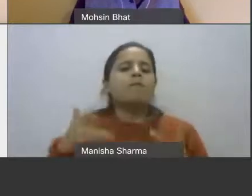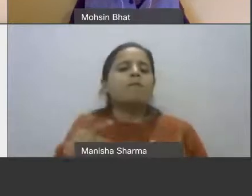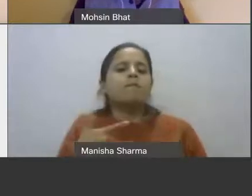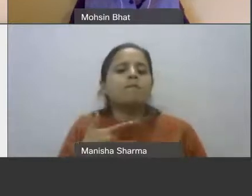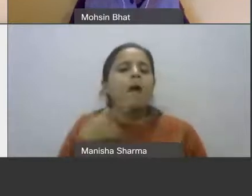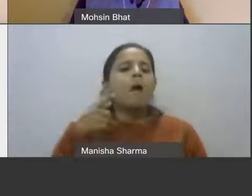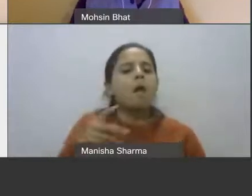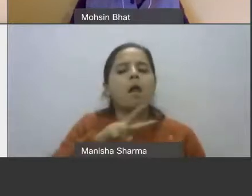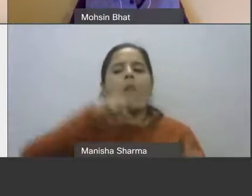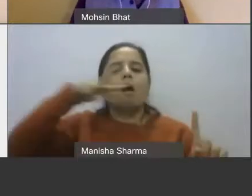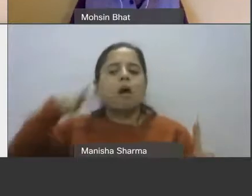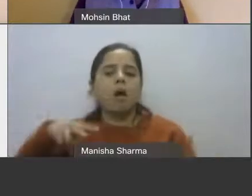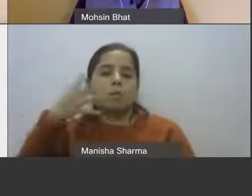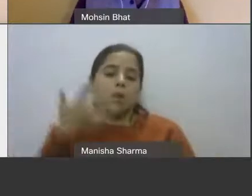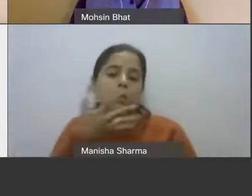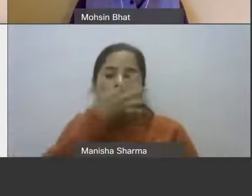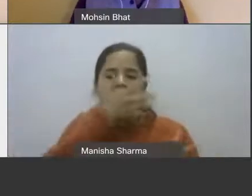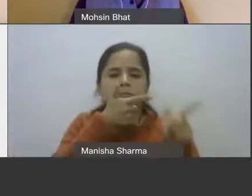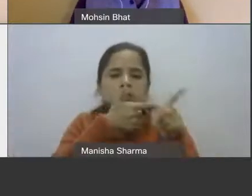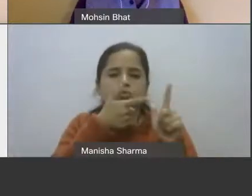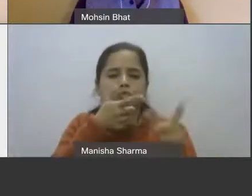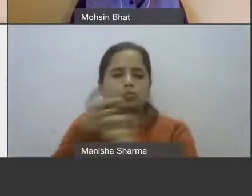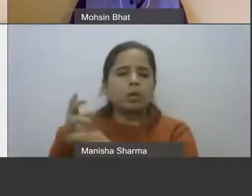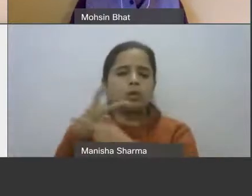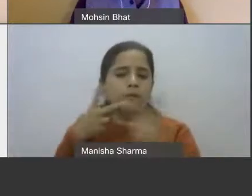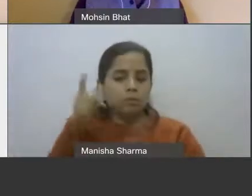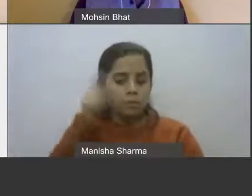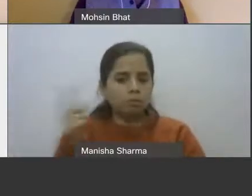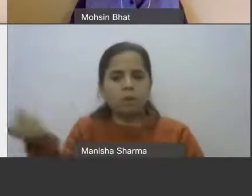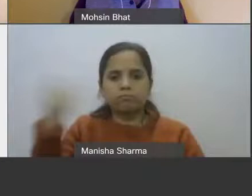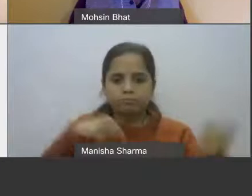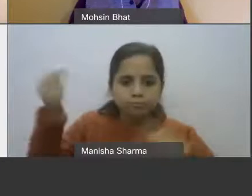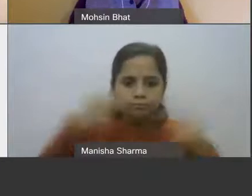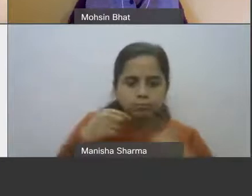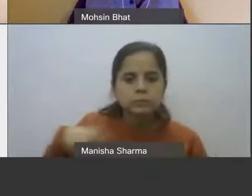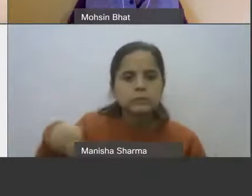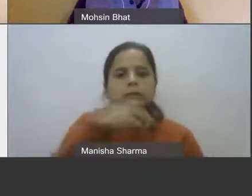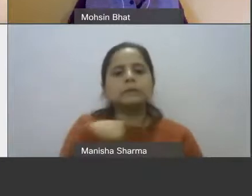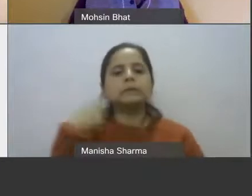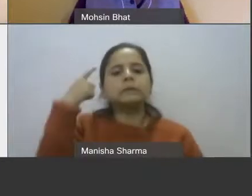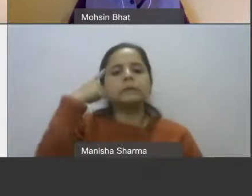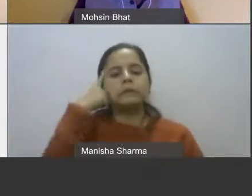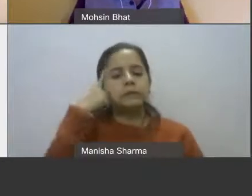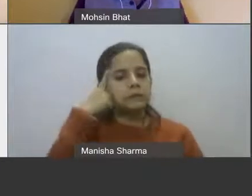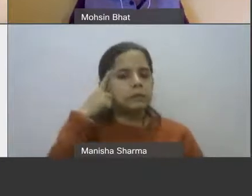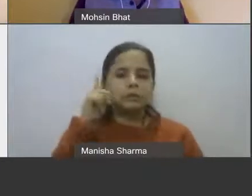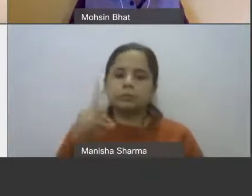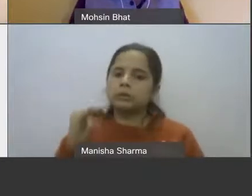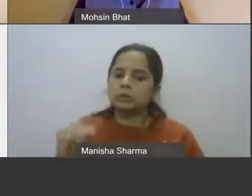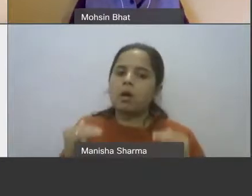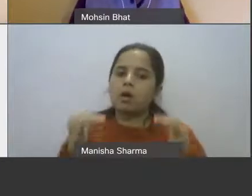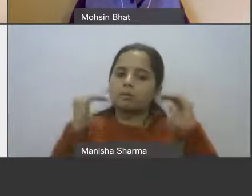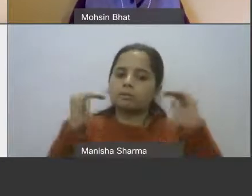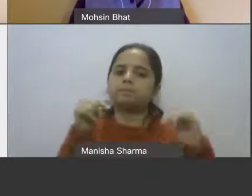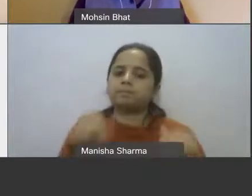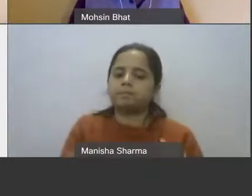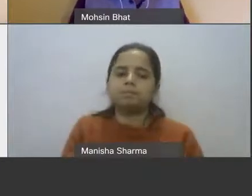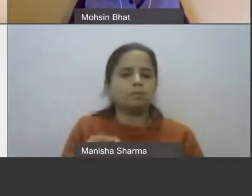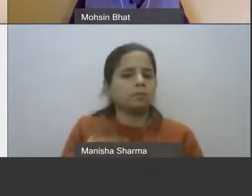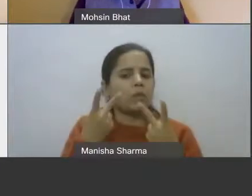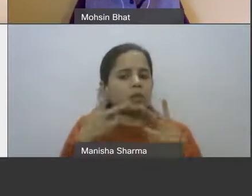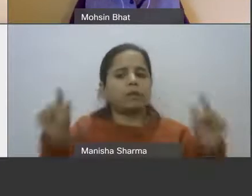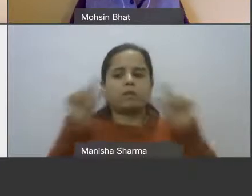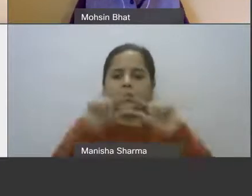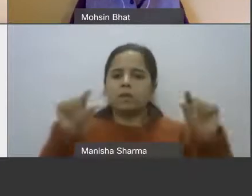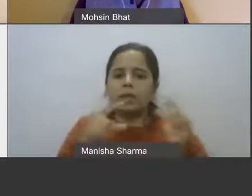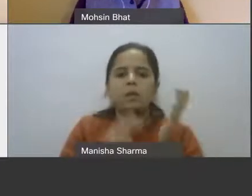there are all these terrorists who are coming into the country, and therefore we need to create this highly deferential